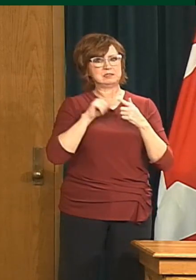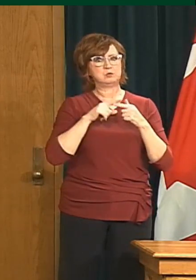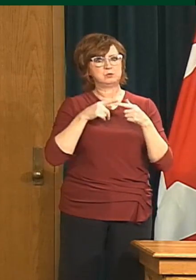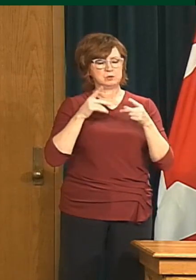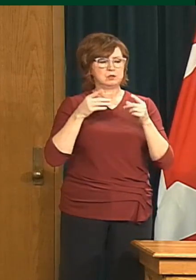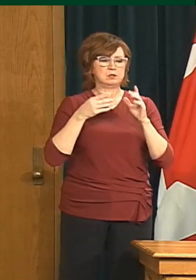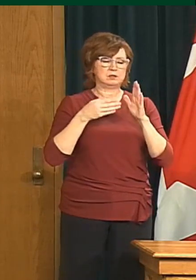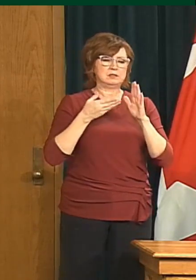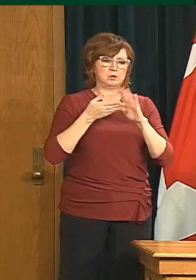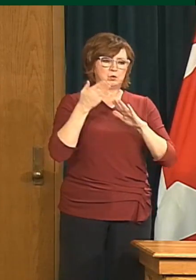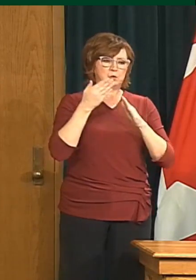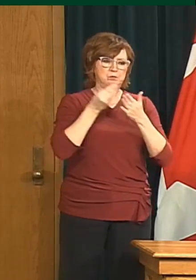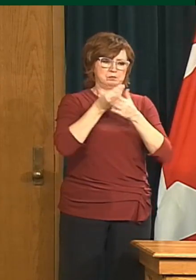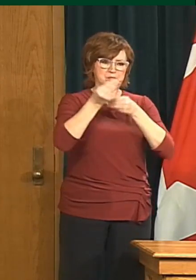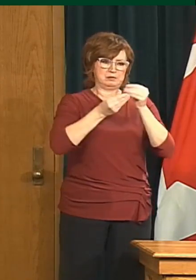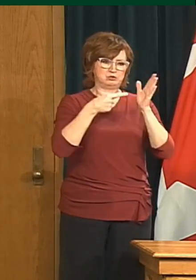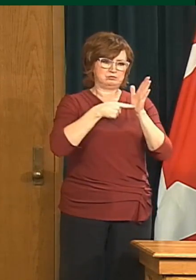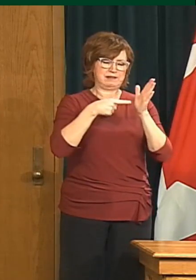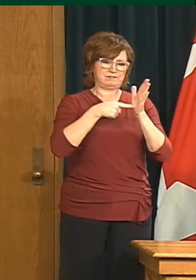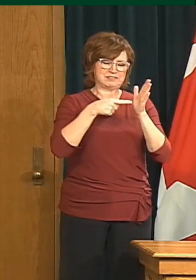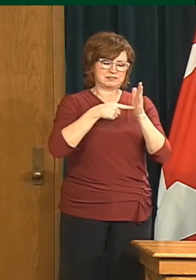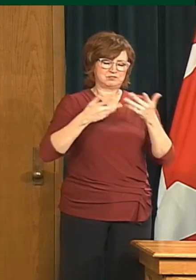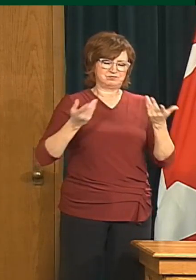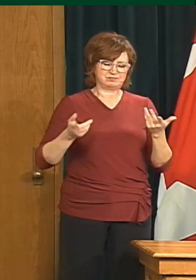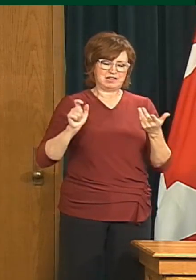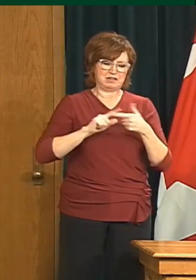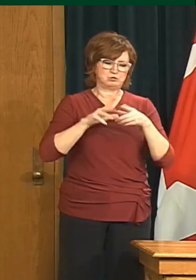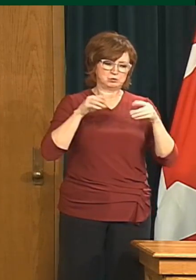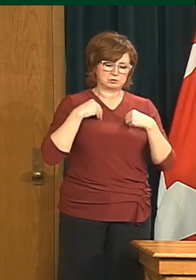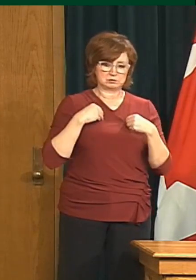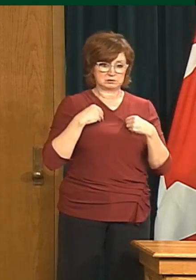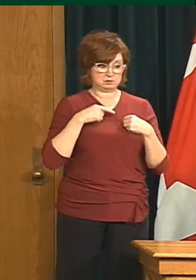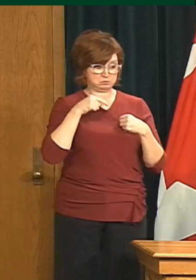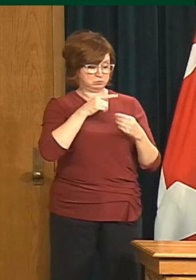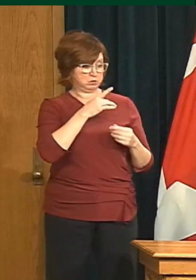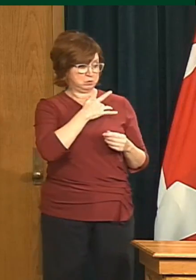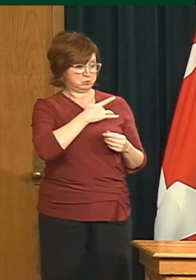if this is something the province is looking into and why or why not.